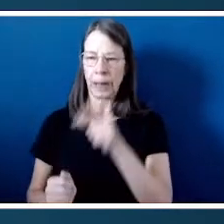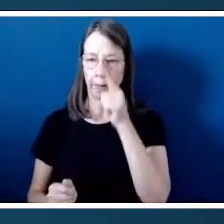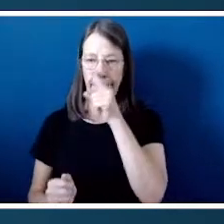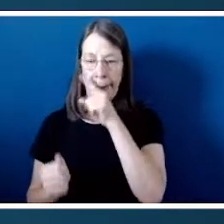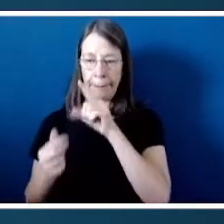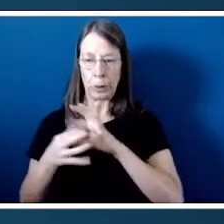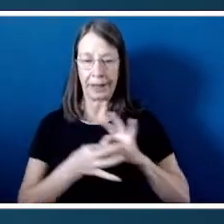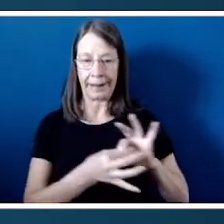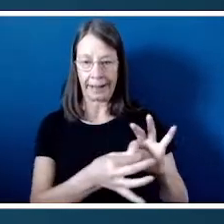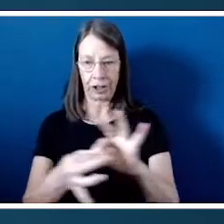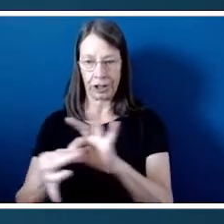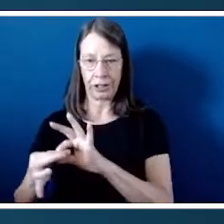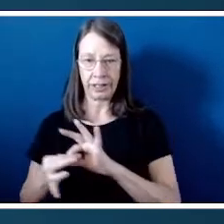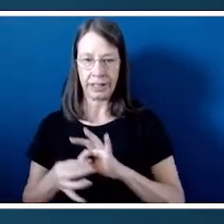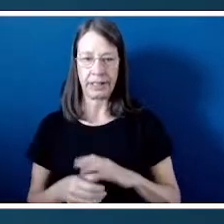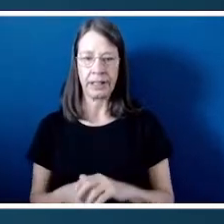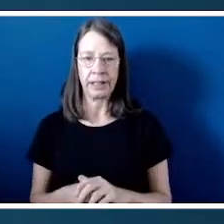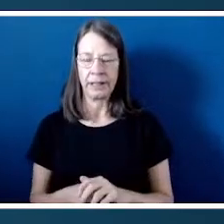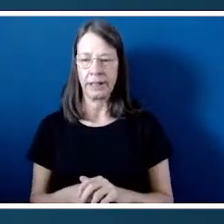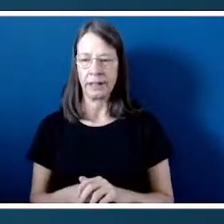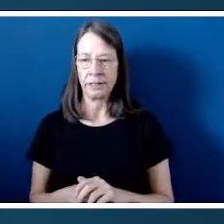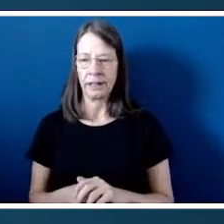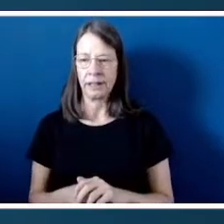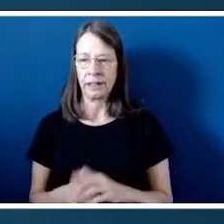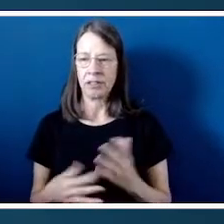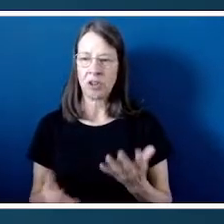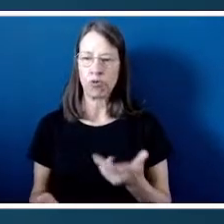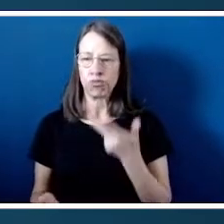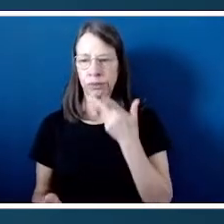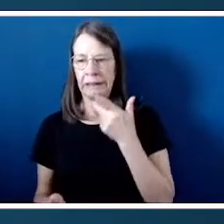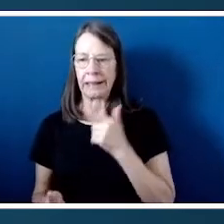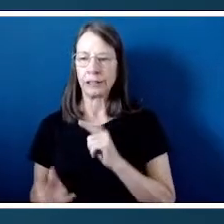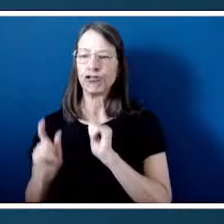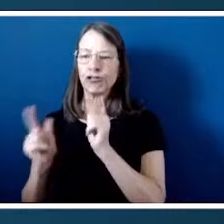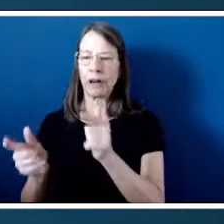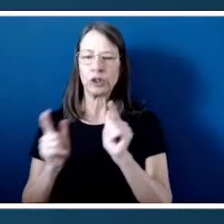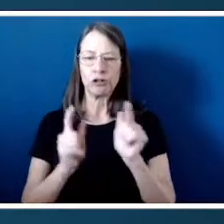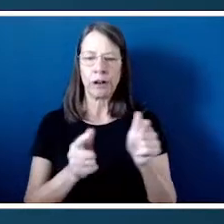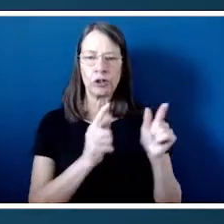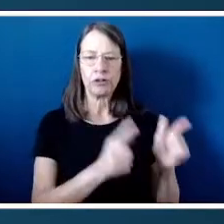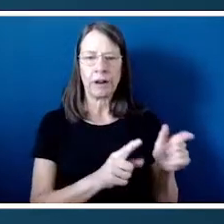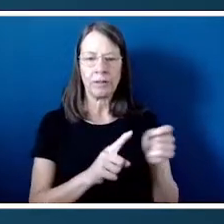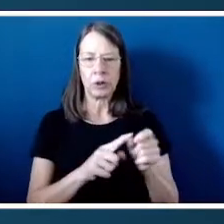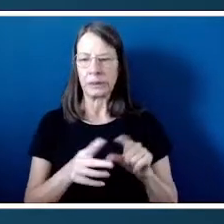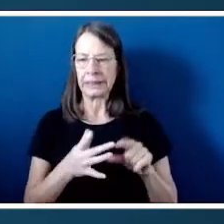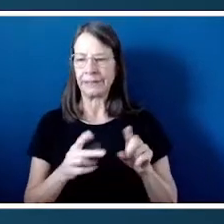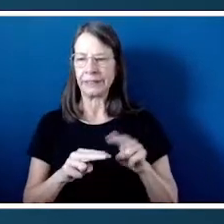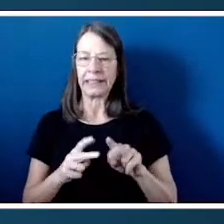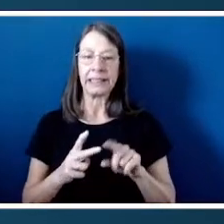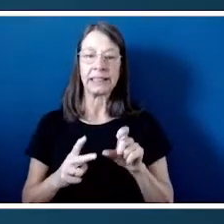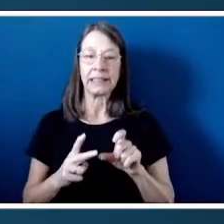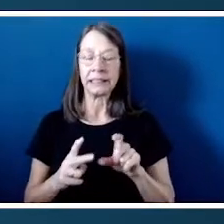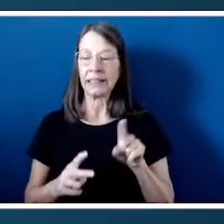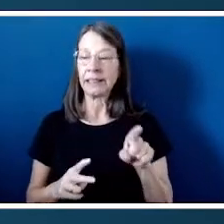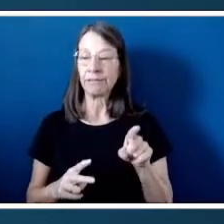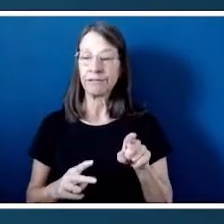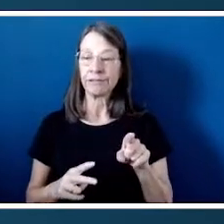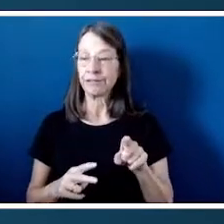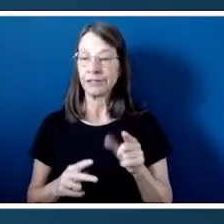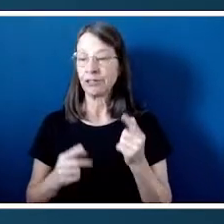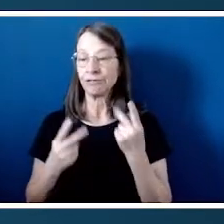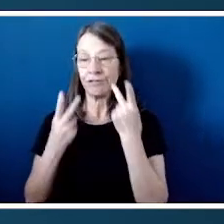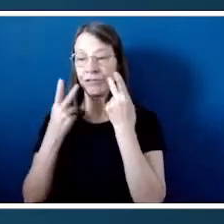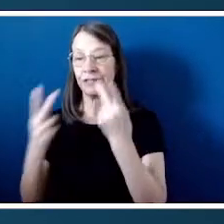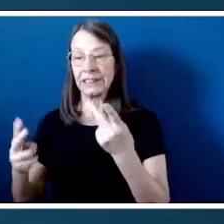If you travel around the Pacific, you know, for example, you go into Fiji, you go to the remotest part of